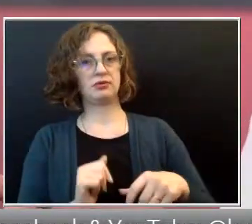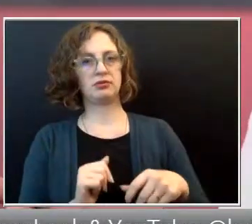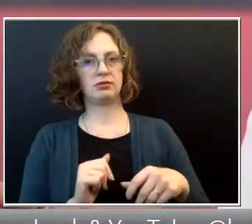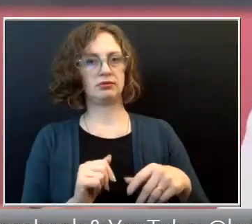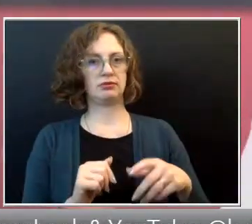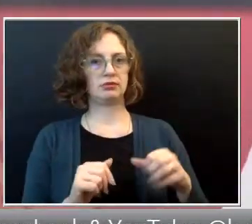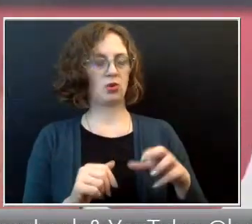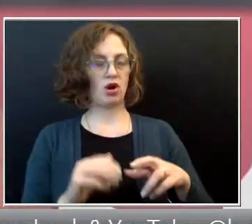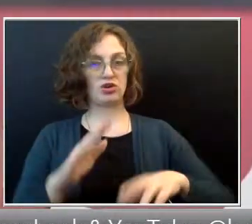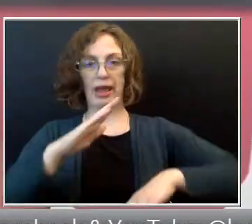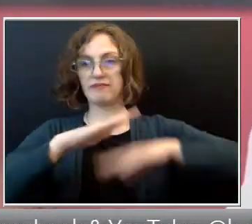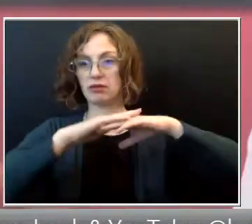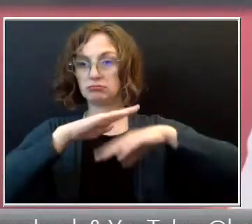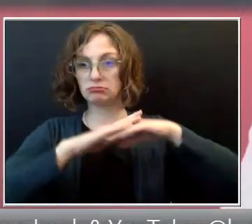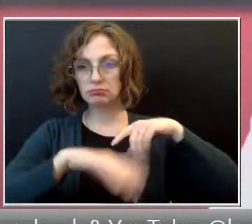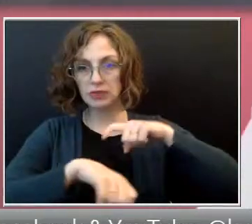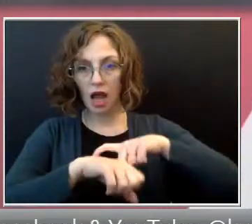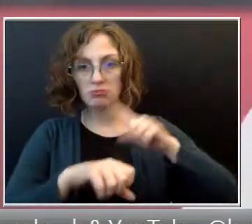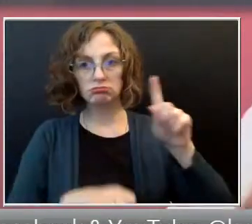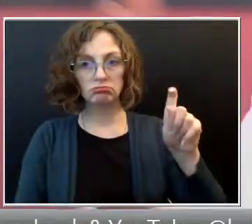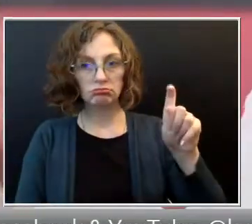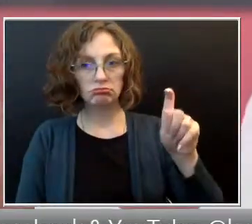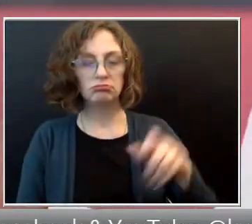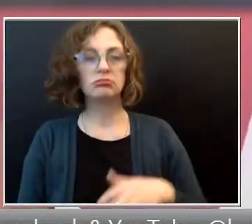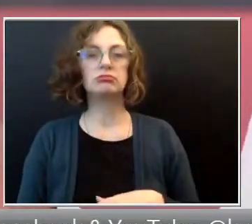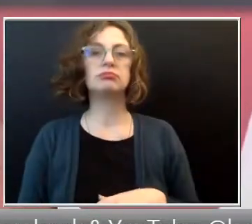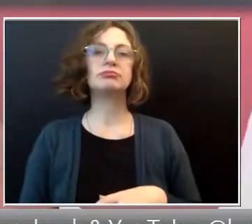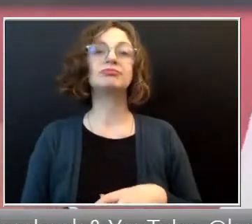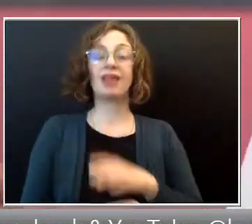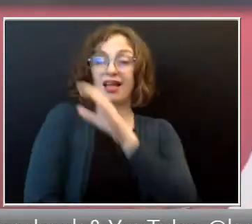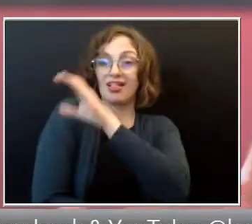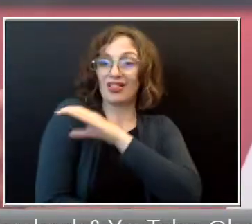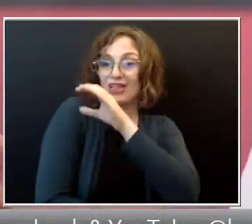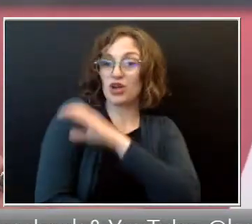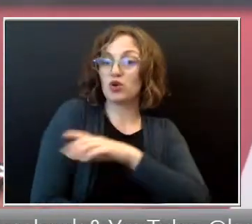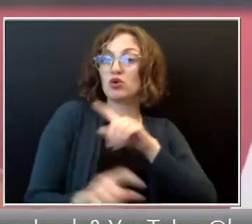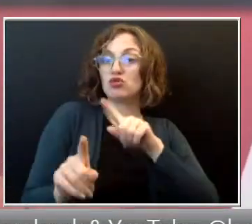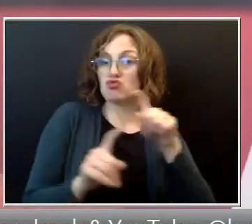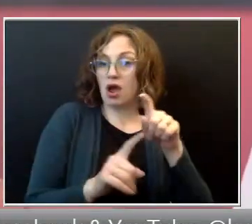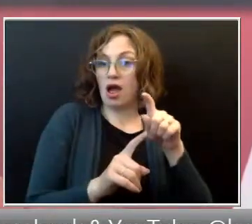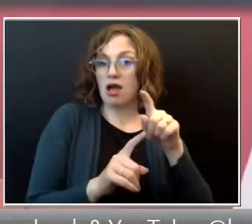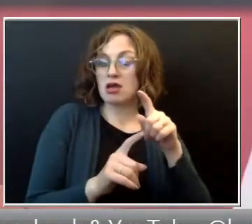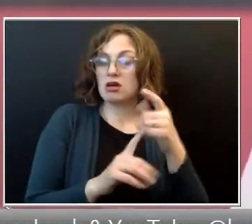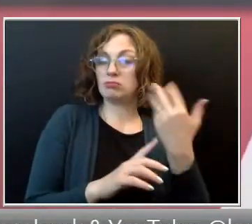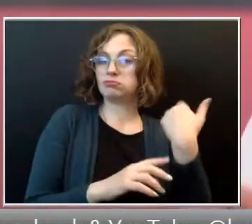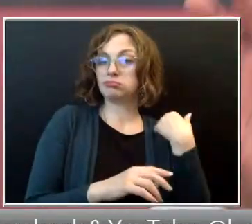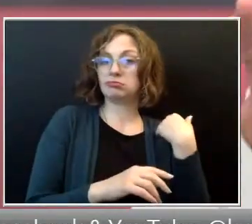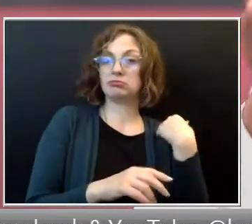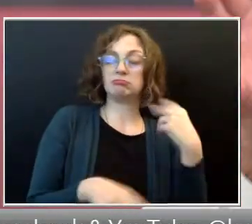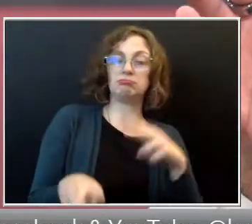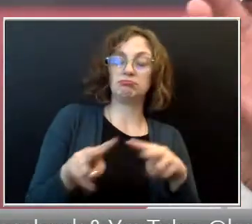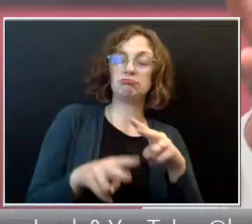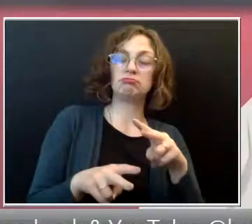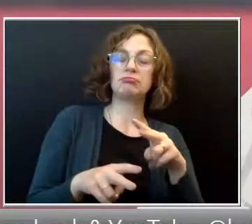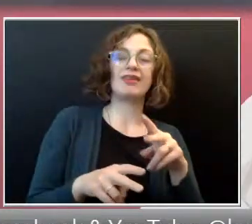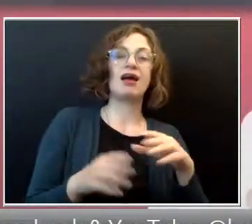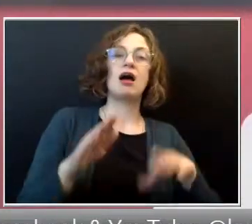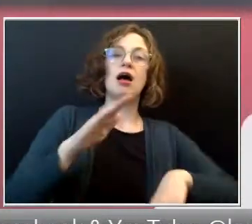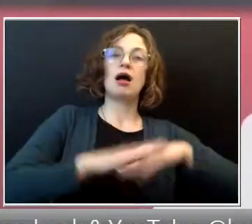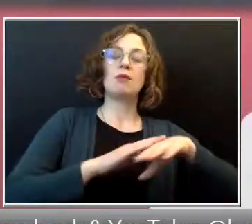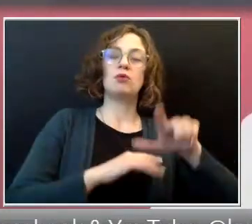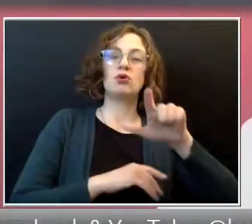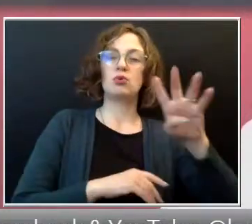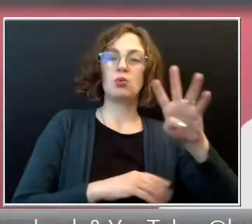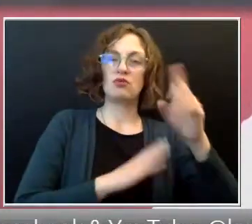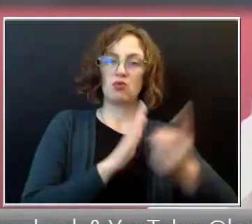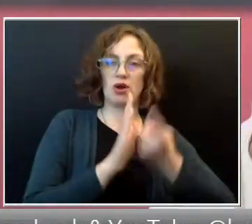DAWN study, looking at patients like Doug up to 24 hours. So technically it could be done up to 24 hours as long as